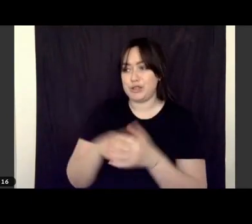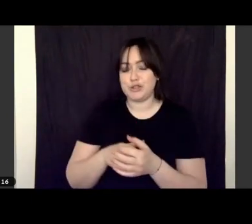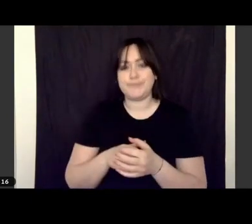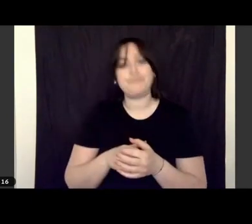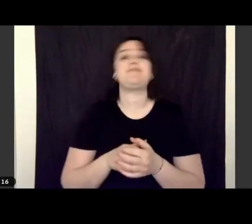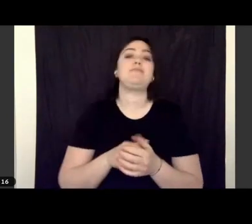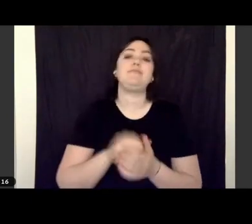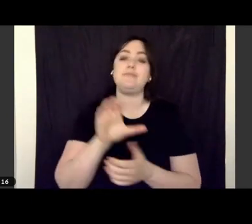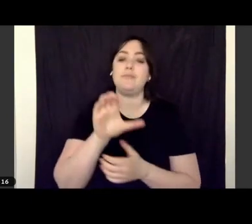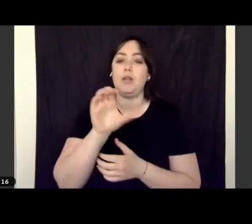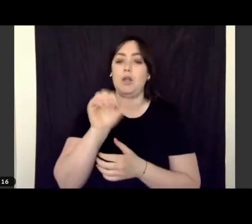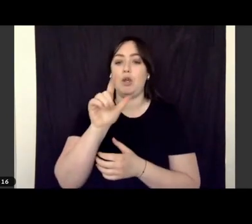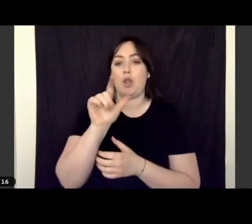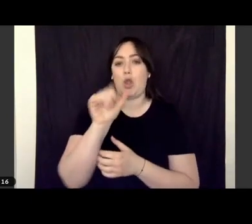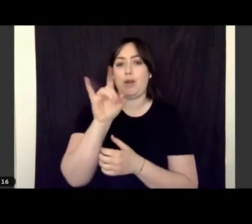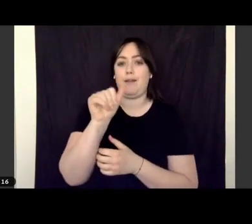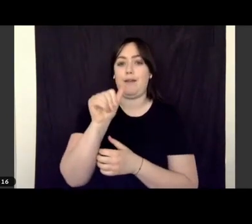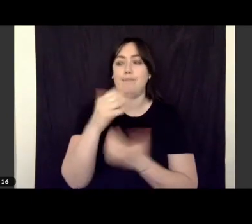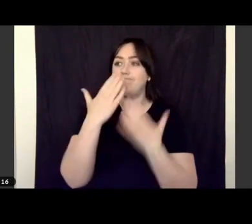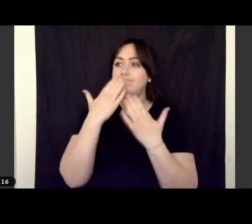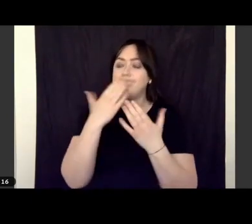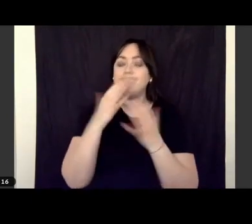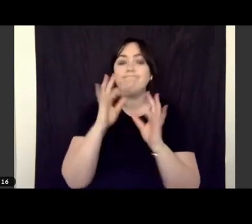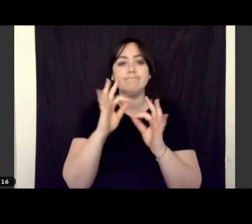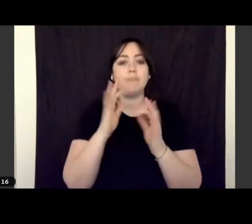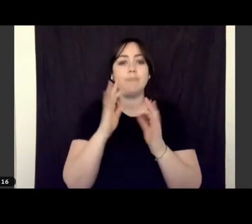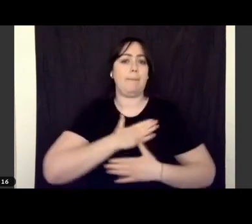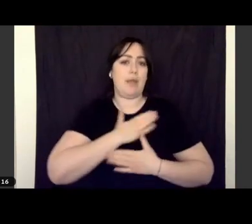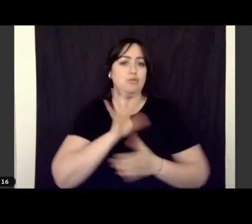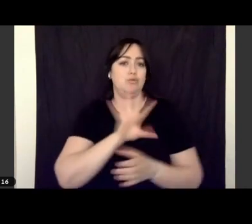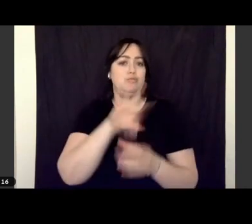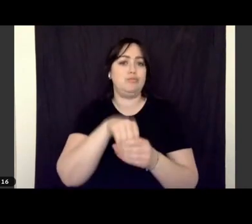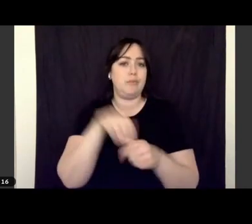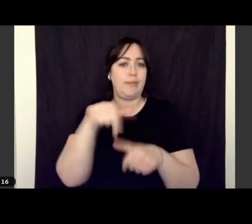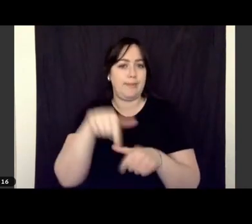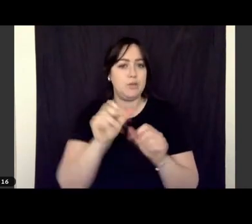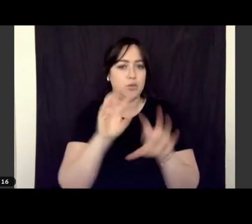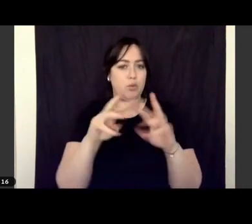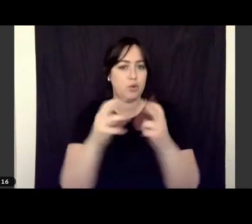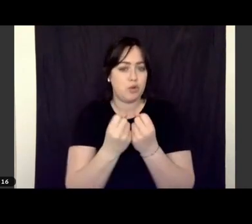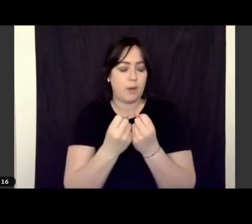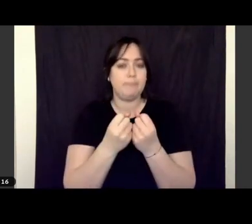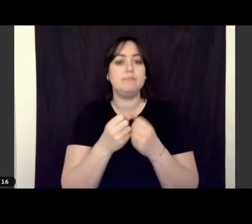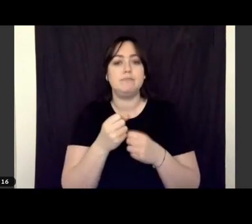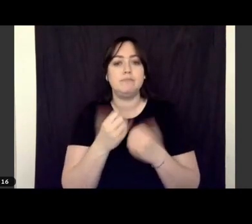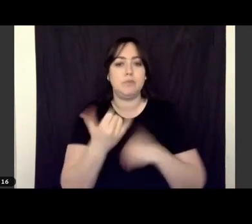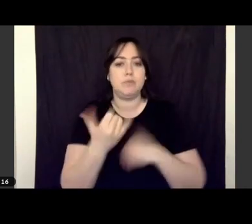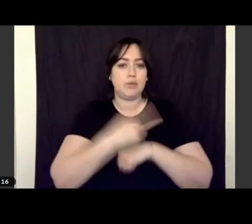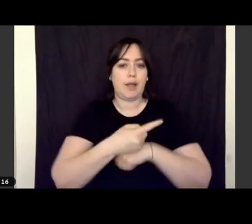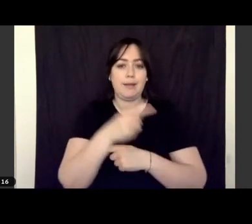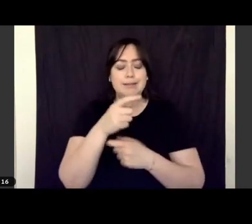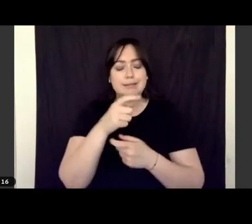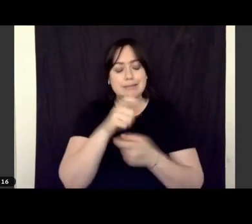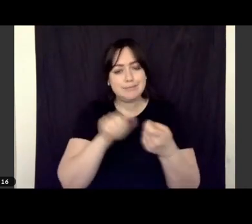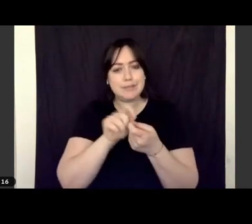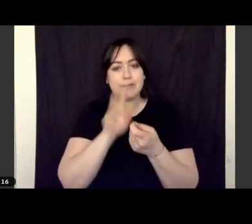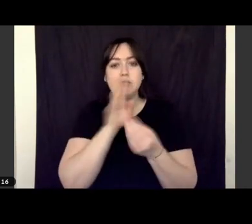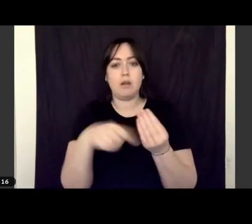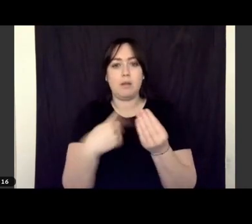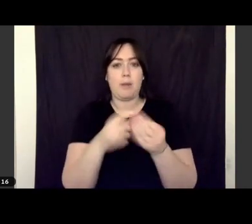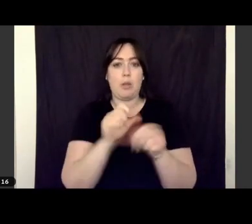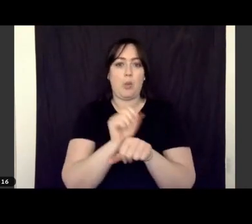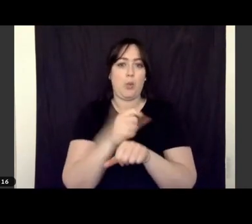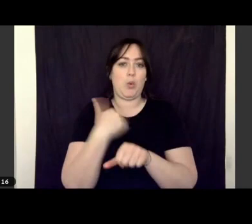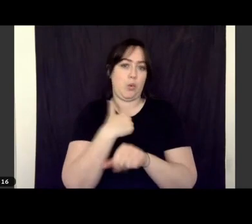is my pleasure to be joining this workshop today, and particularly speaking about the work that we have done with